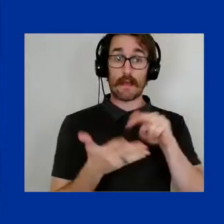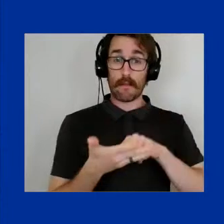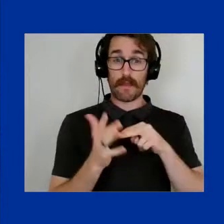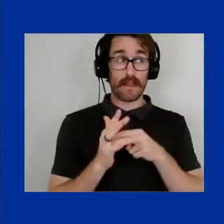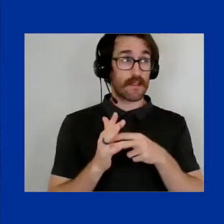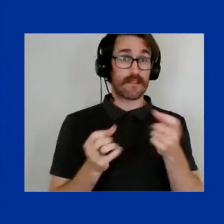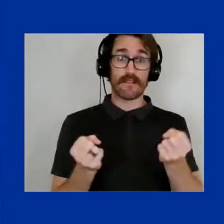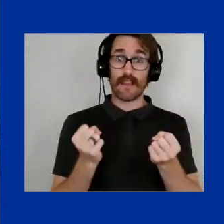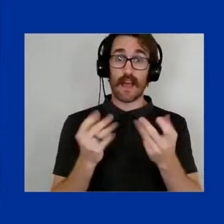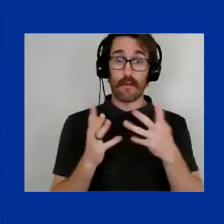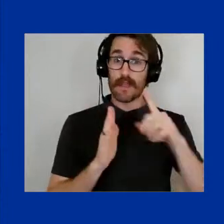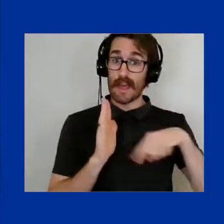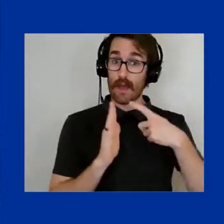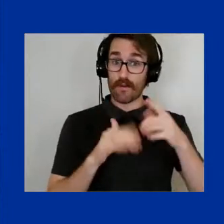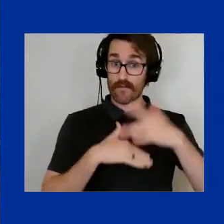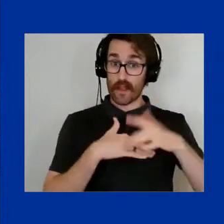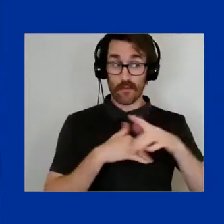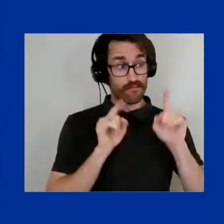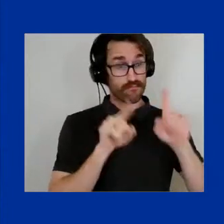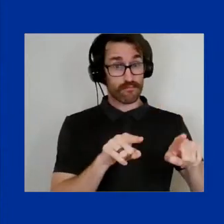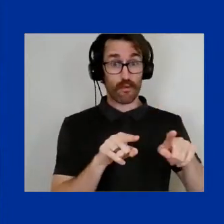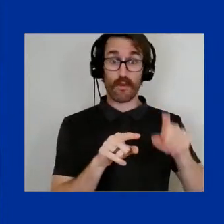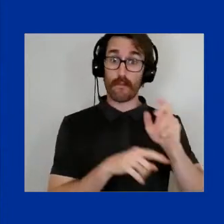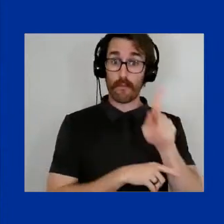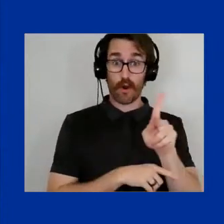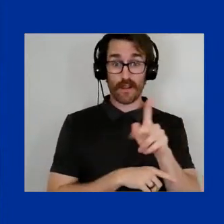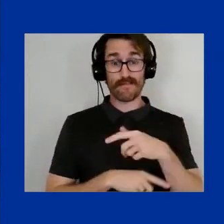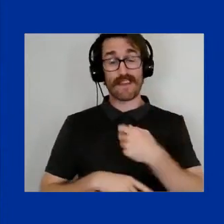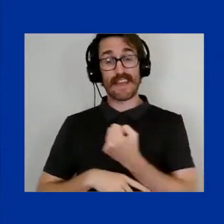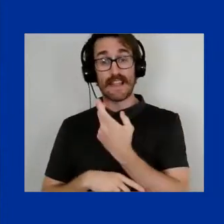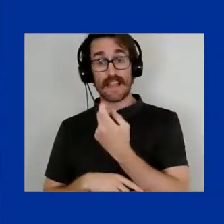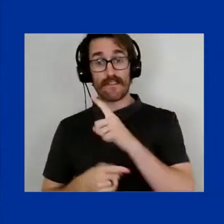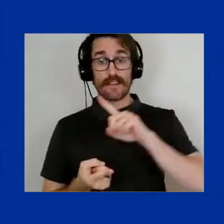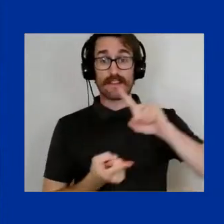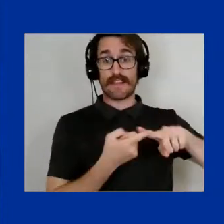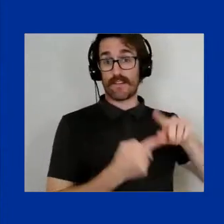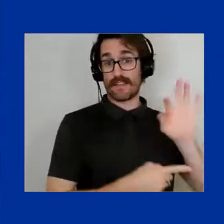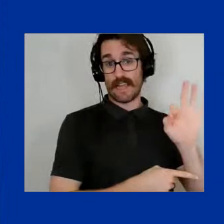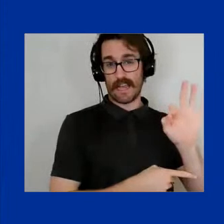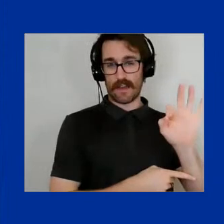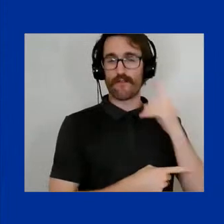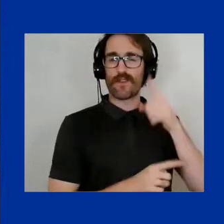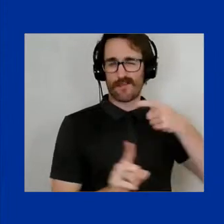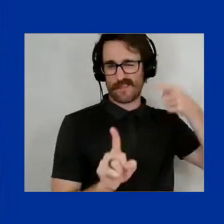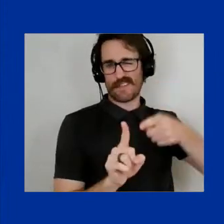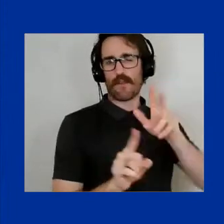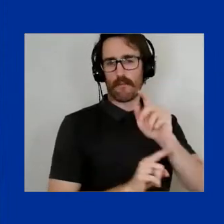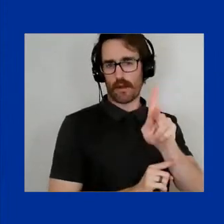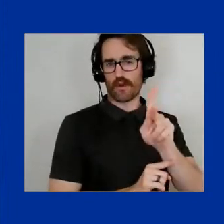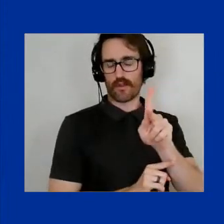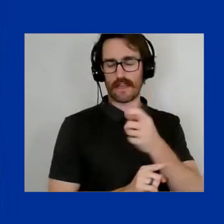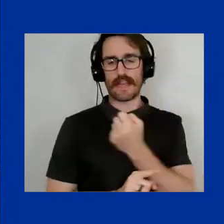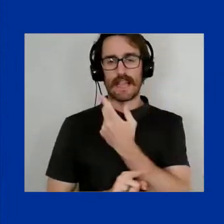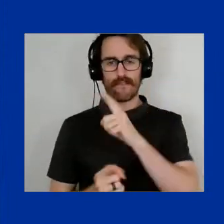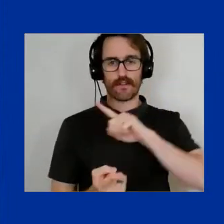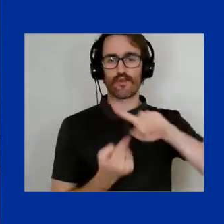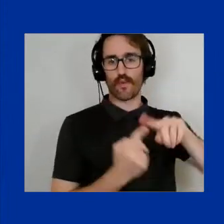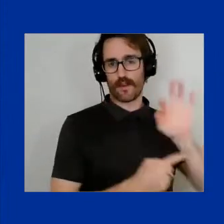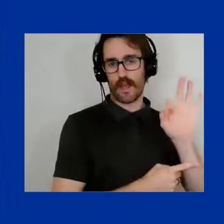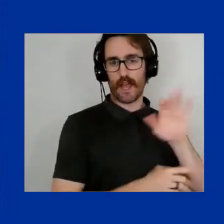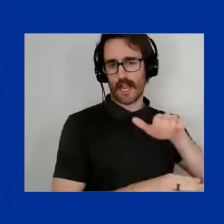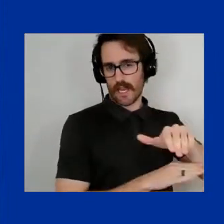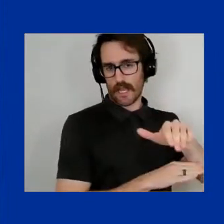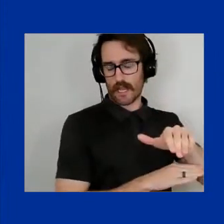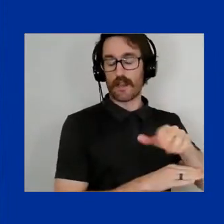of the hours from 11 till 9 in certain parks. And what that does for us is it allows us to